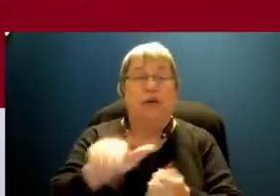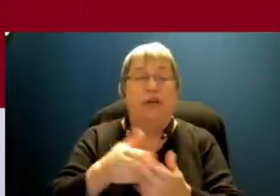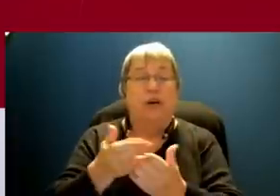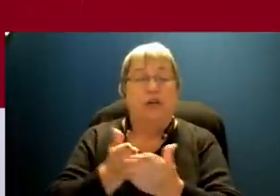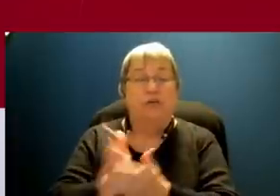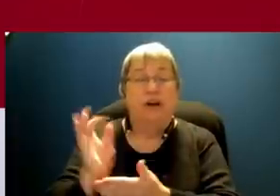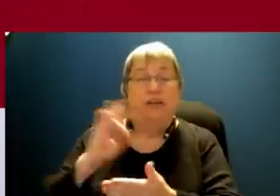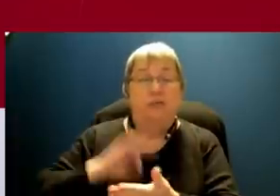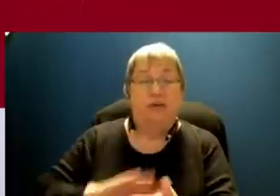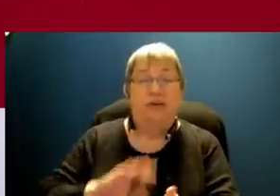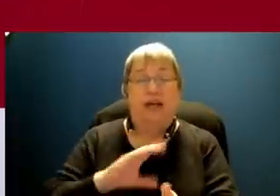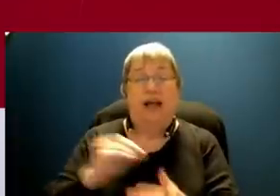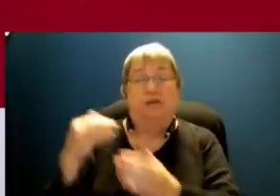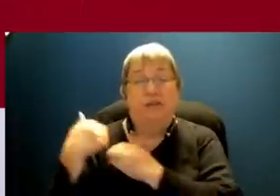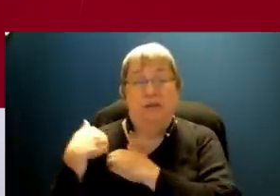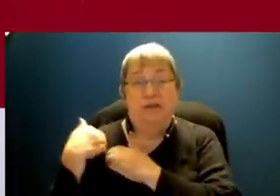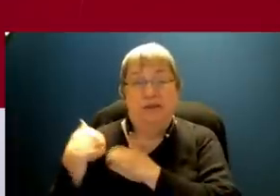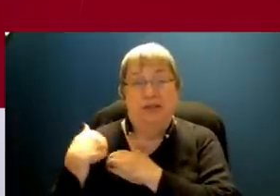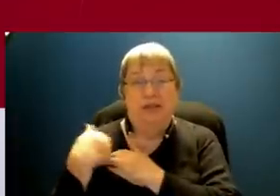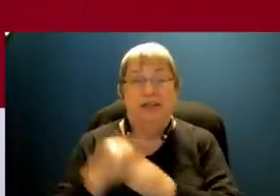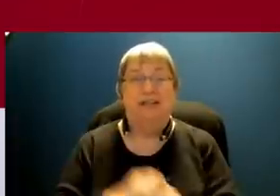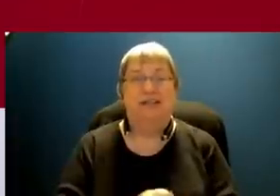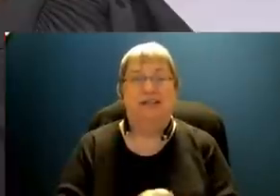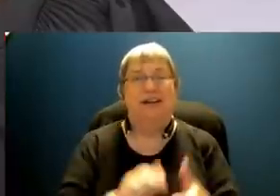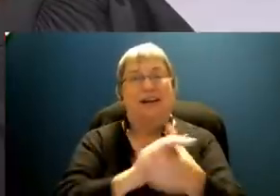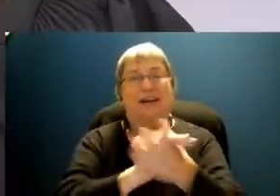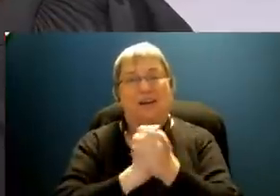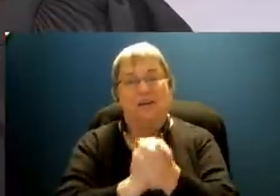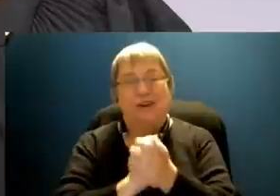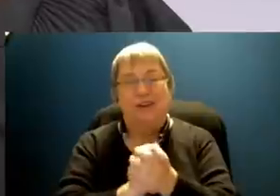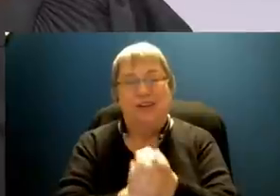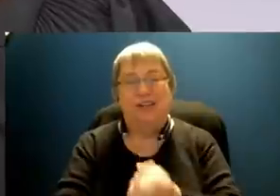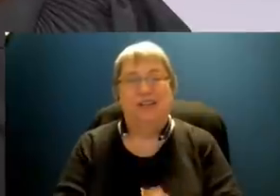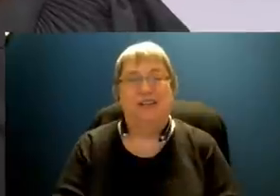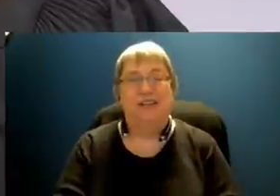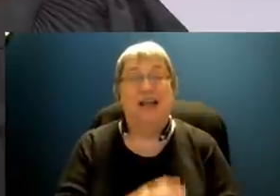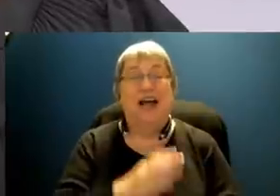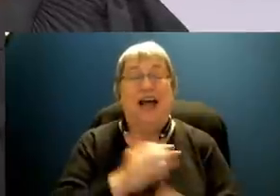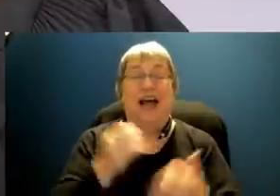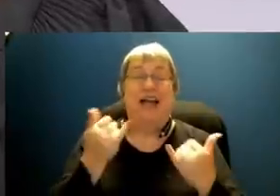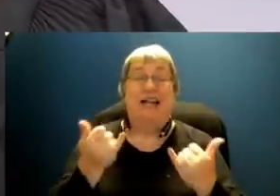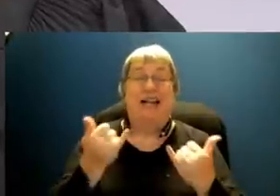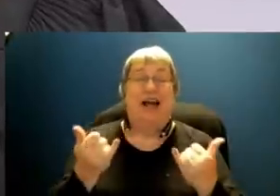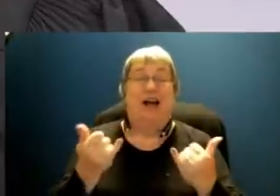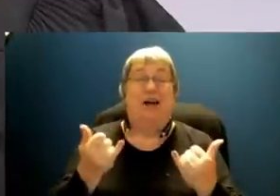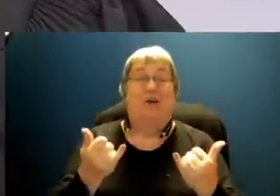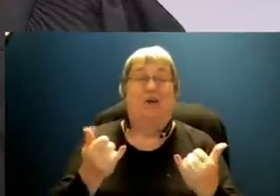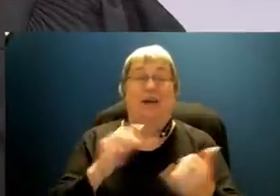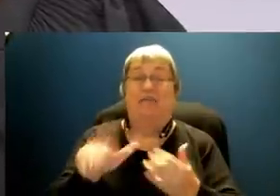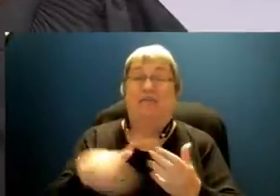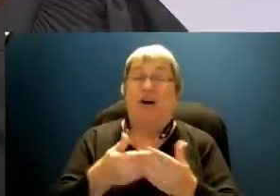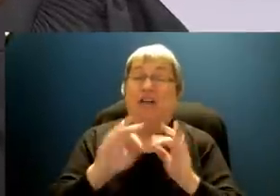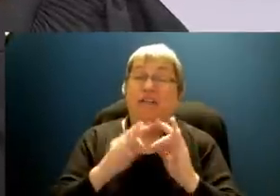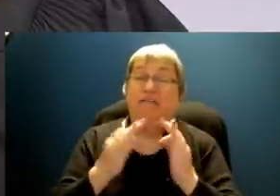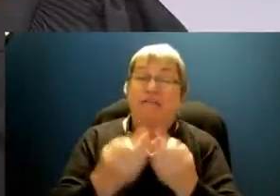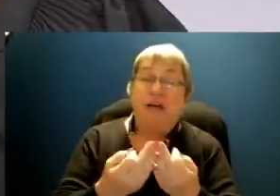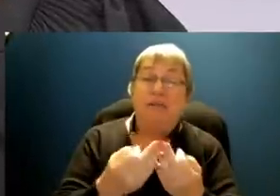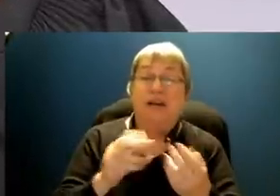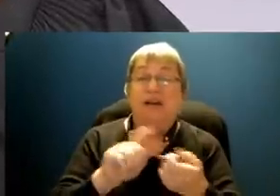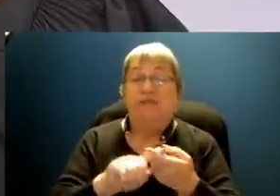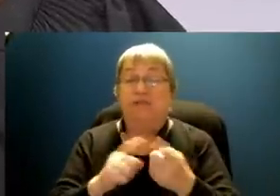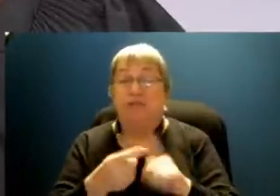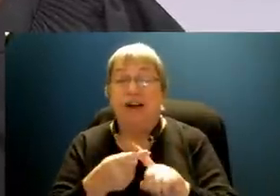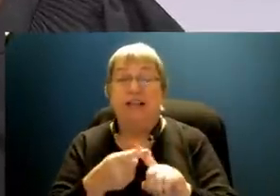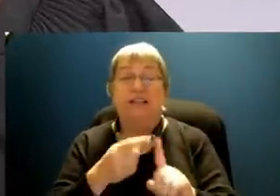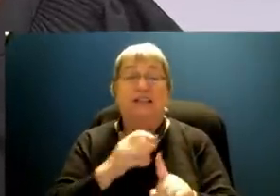and responsibilities. Congratulations. And now, if all family members, friends, and CSU Global